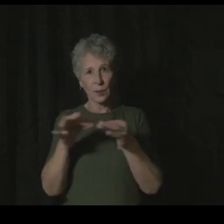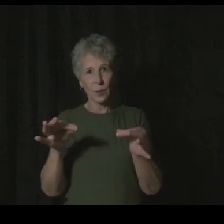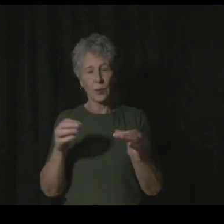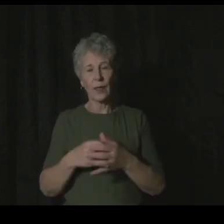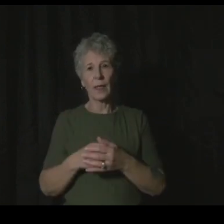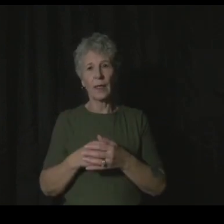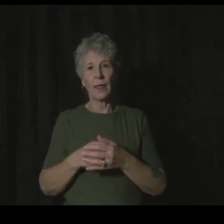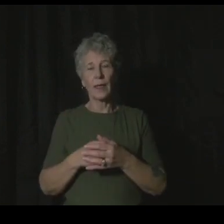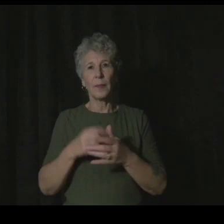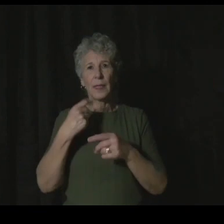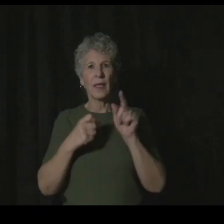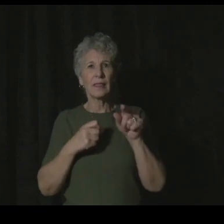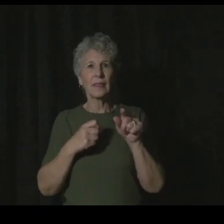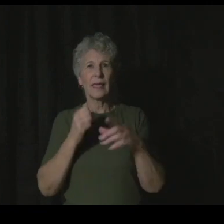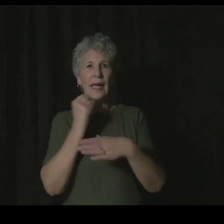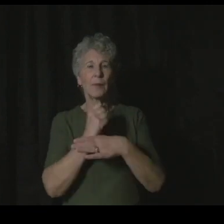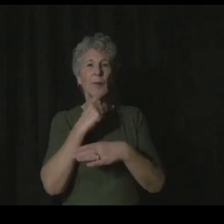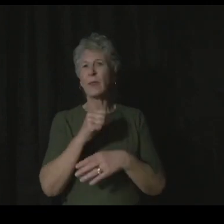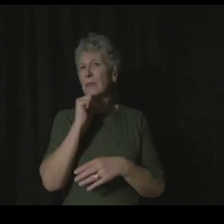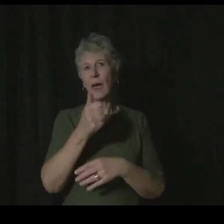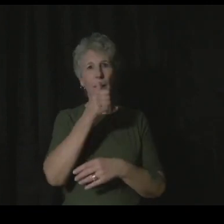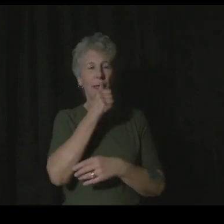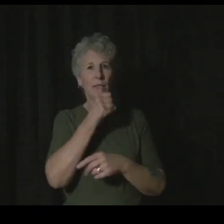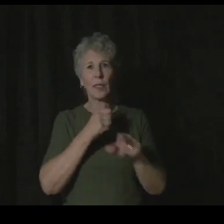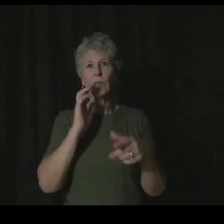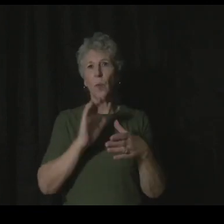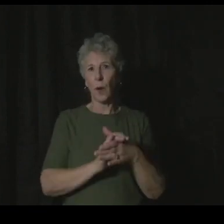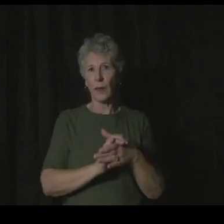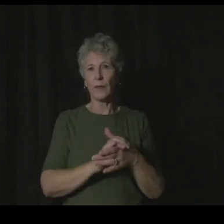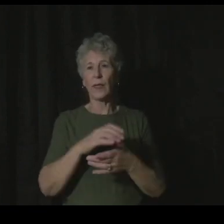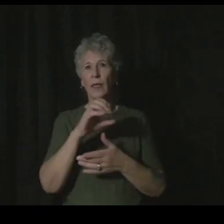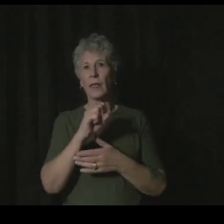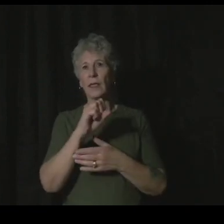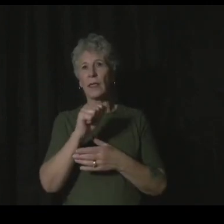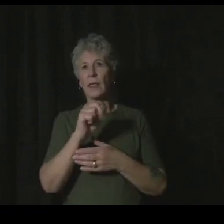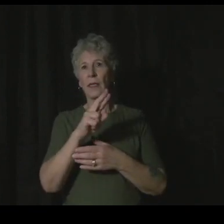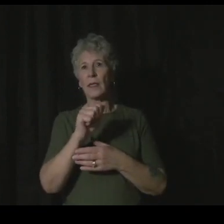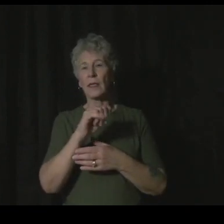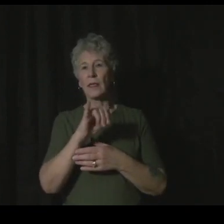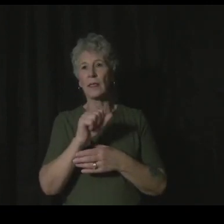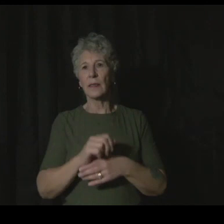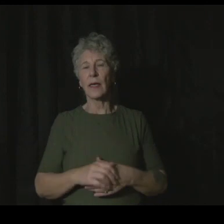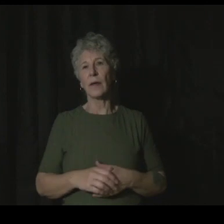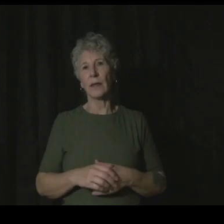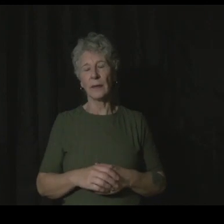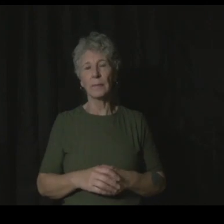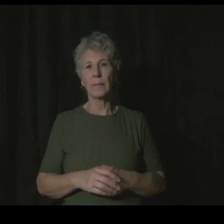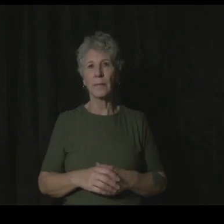his impatience. His wife, who needs to be cut a little bit of slack